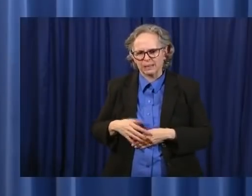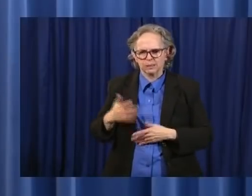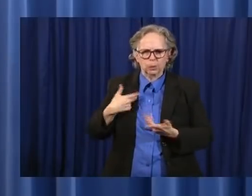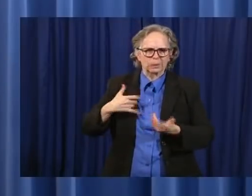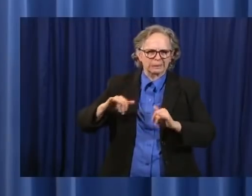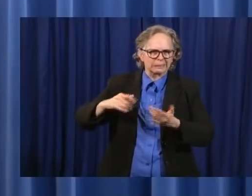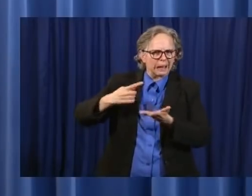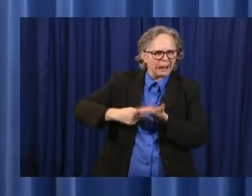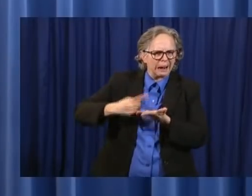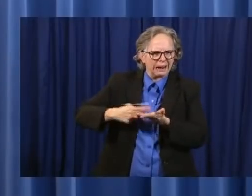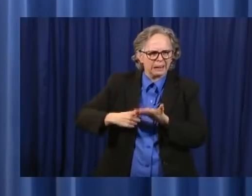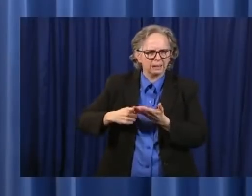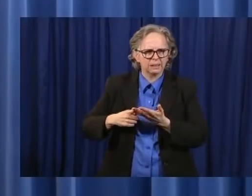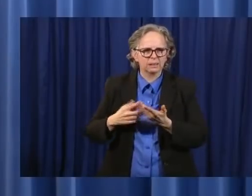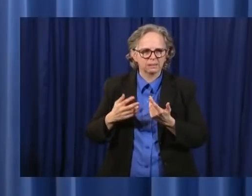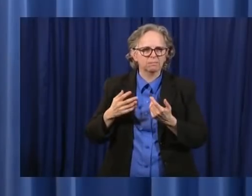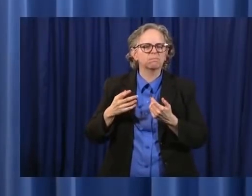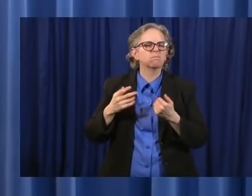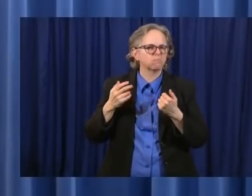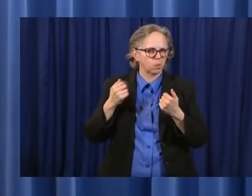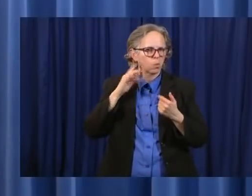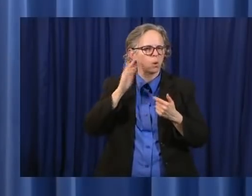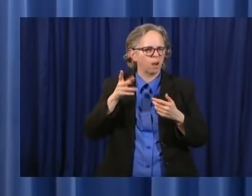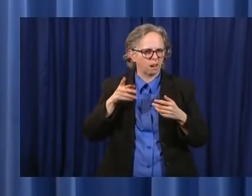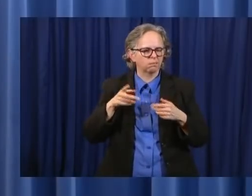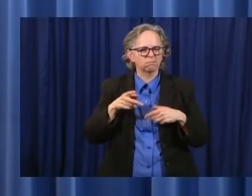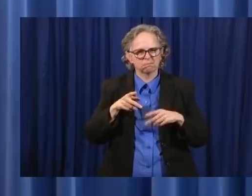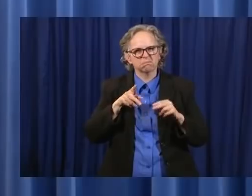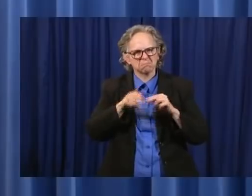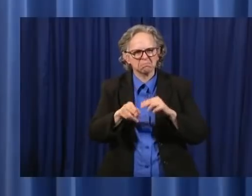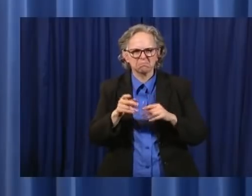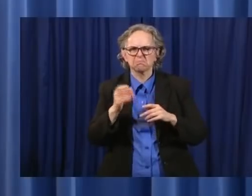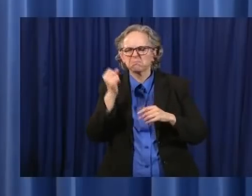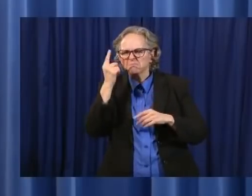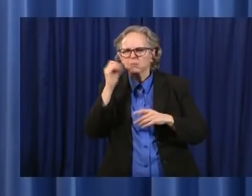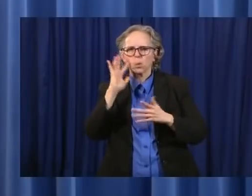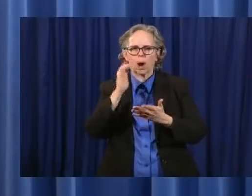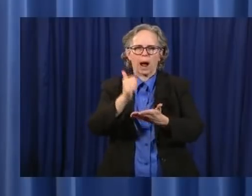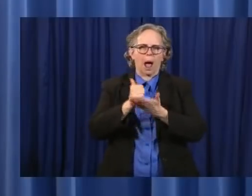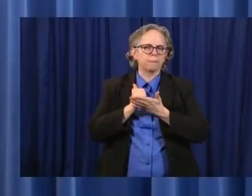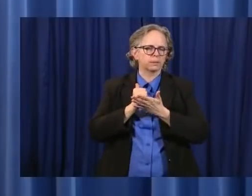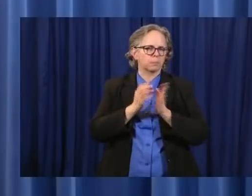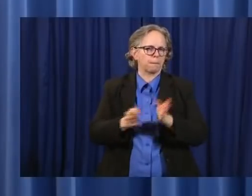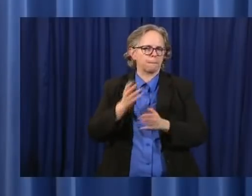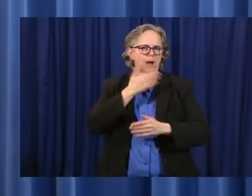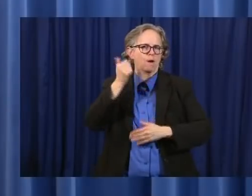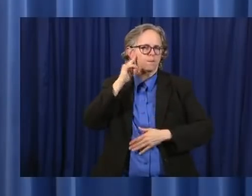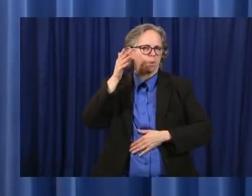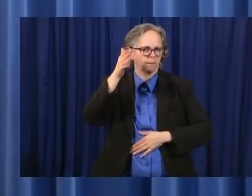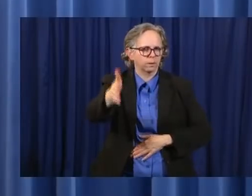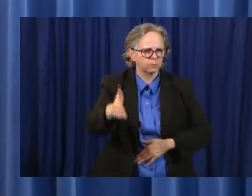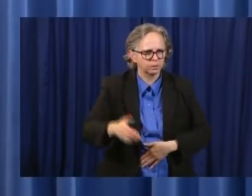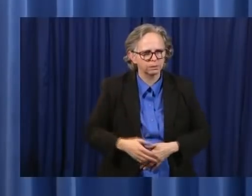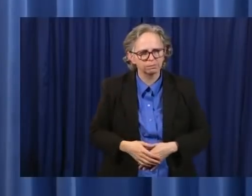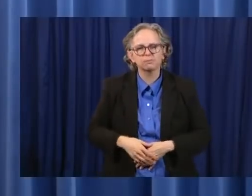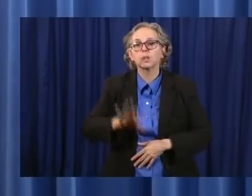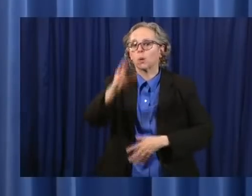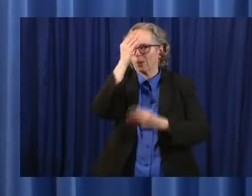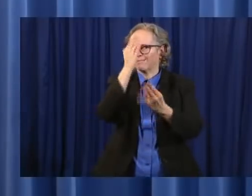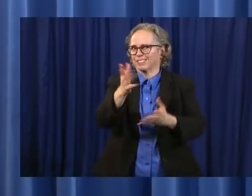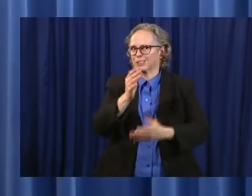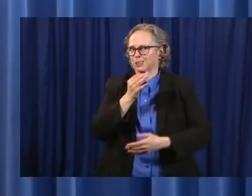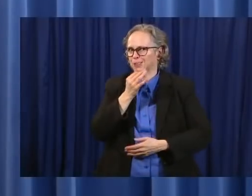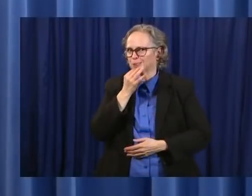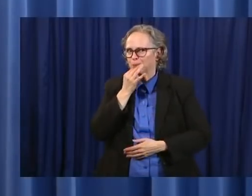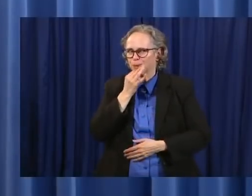cuts now, you know, will help us as we go into the future. So coming very shortly. But again, we're